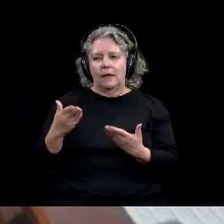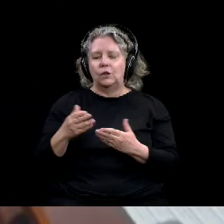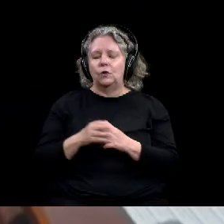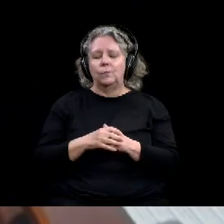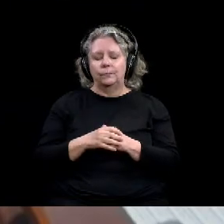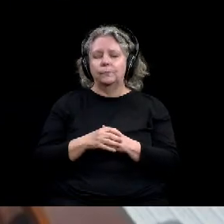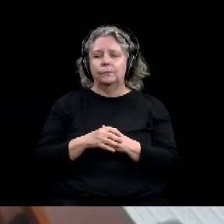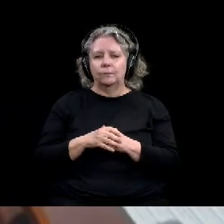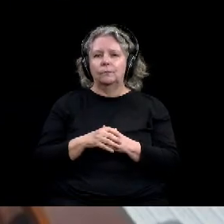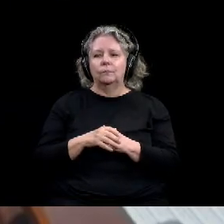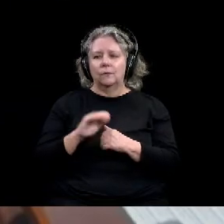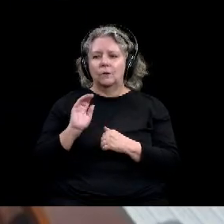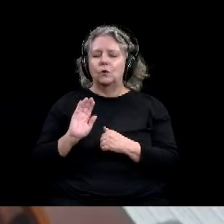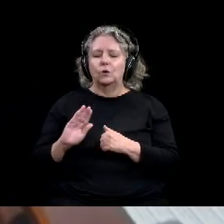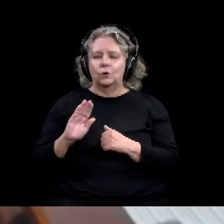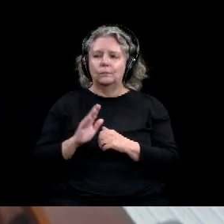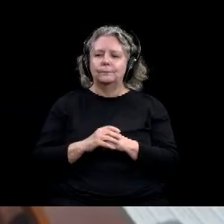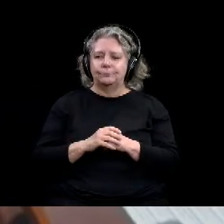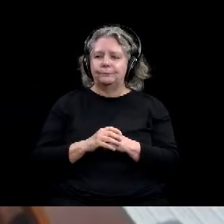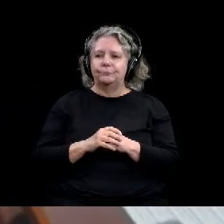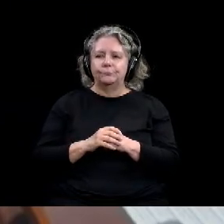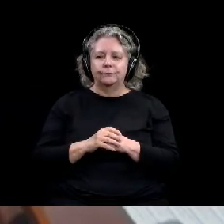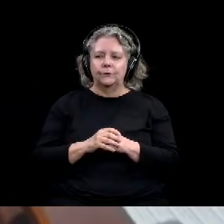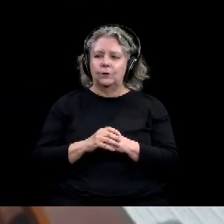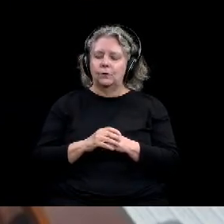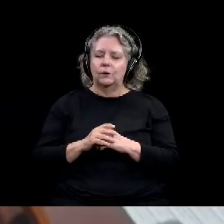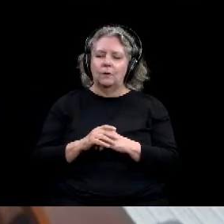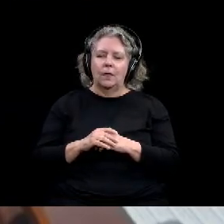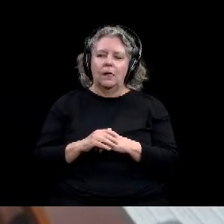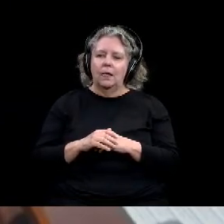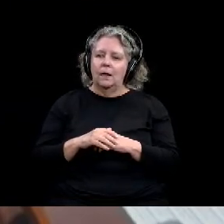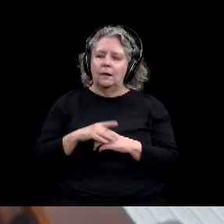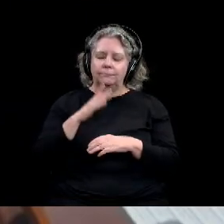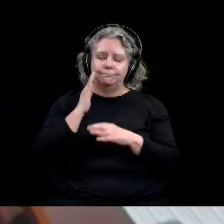commitment, integrity, and hard work. So thank you, sir.